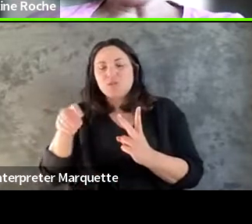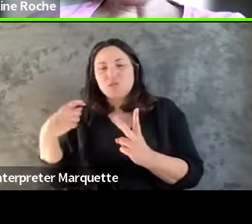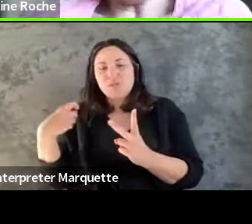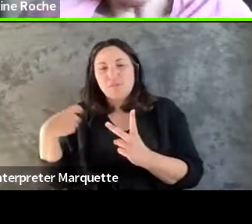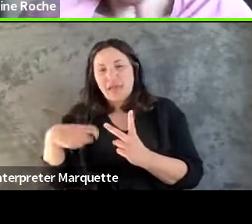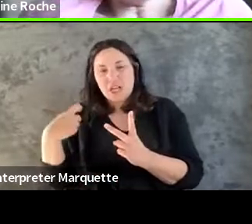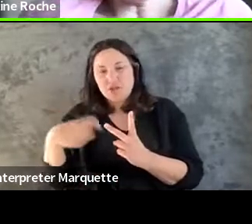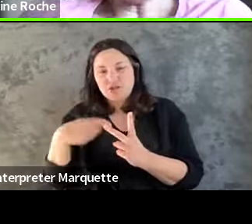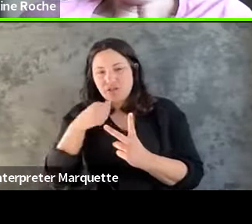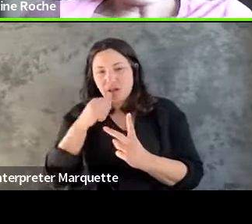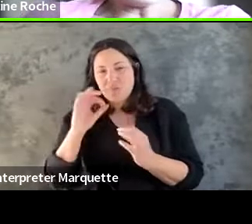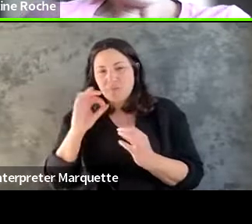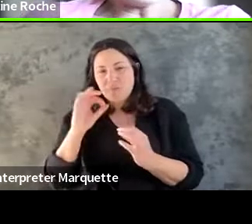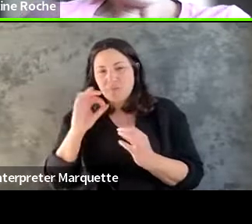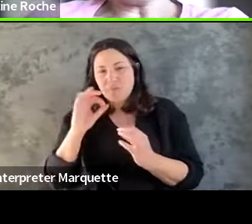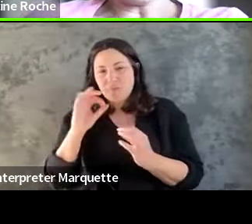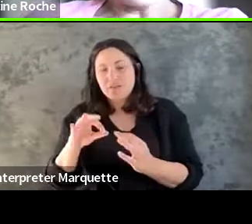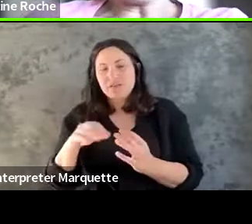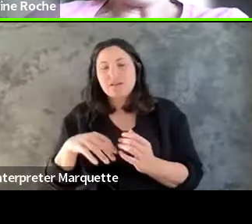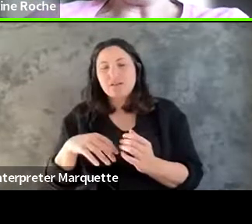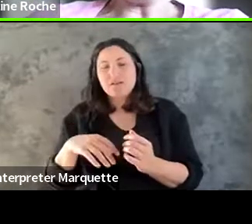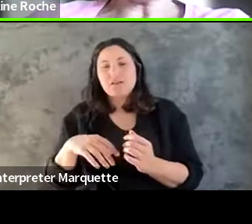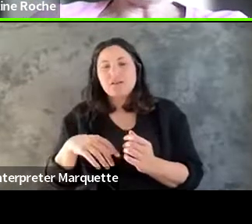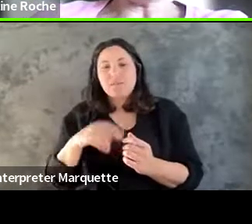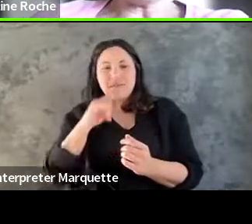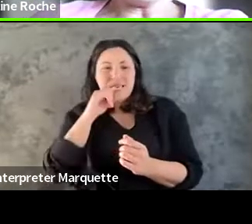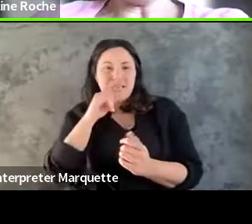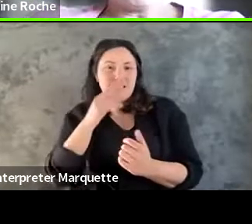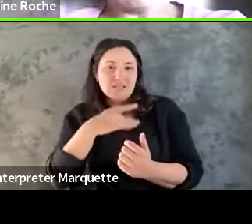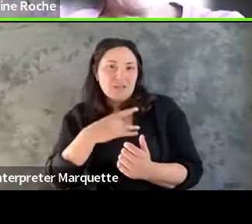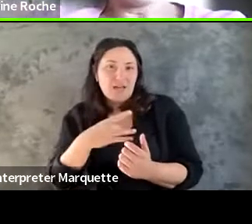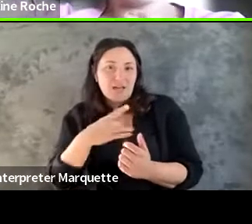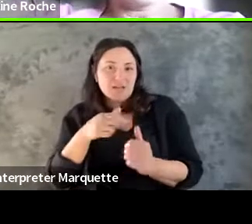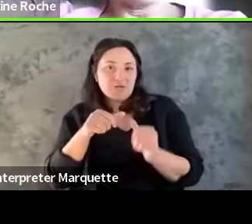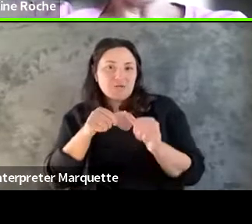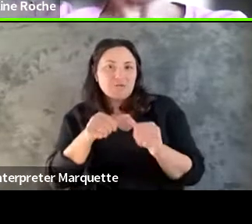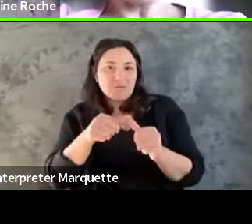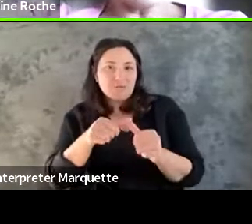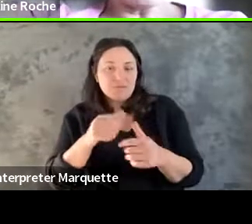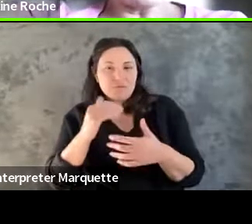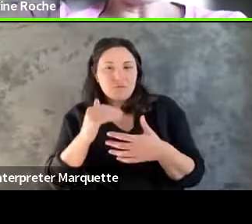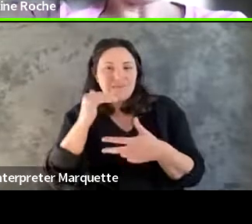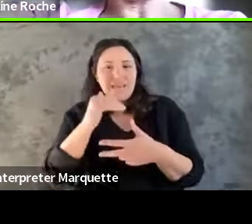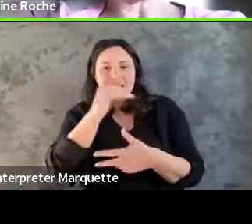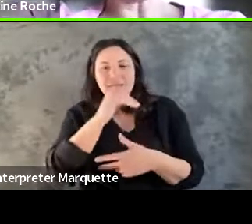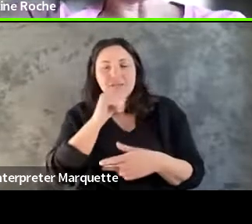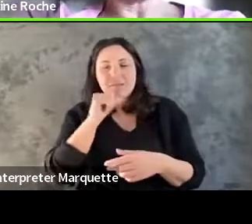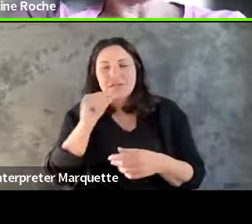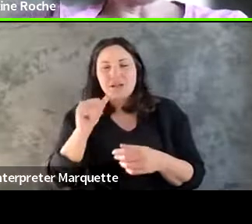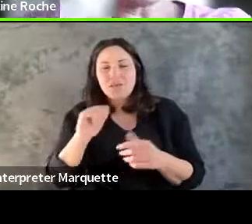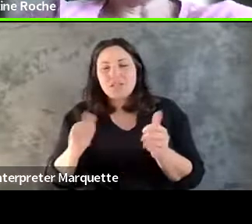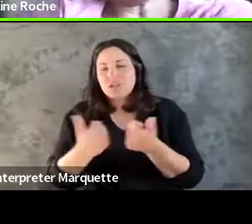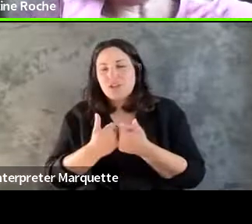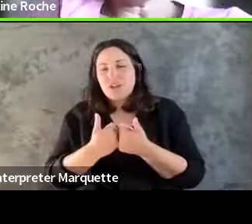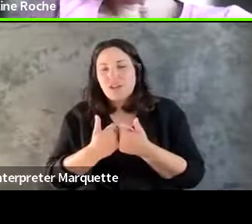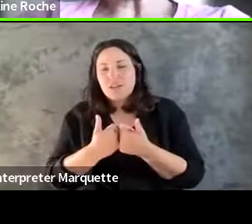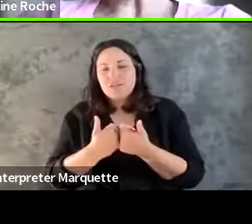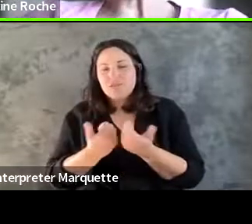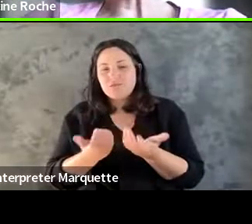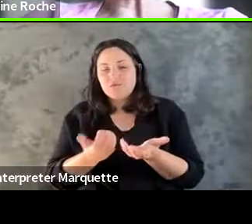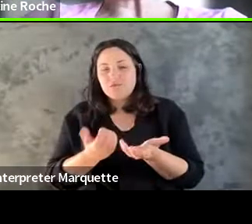not really ideal. They'd love to stay in the German track and continue to advance, but they're not really challenged. And so they're not